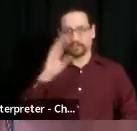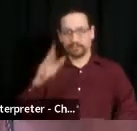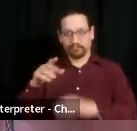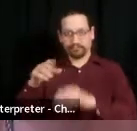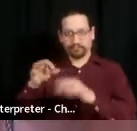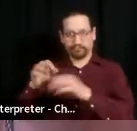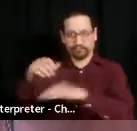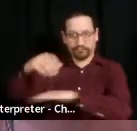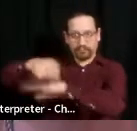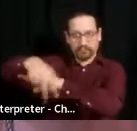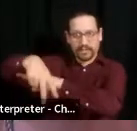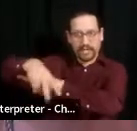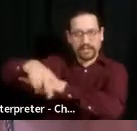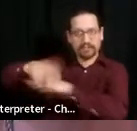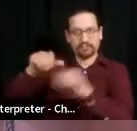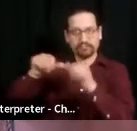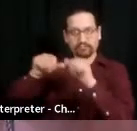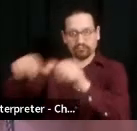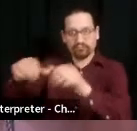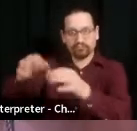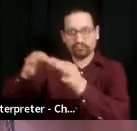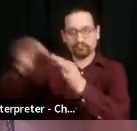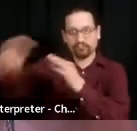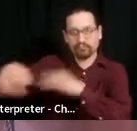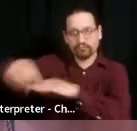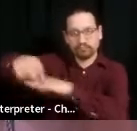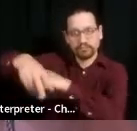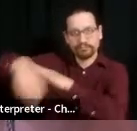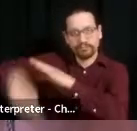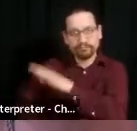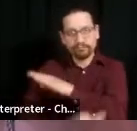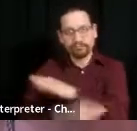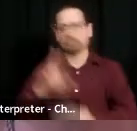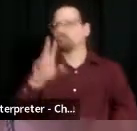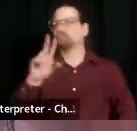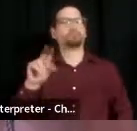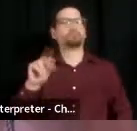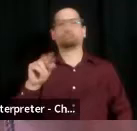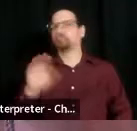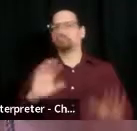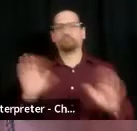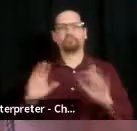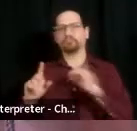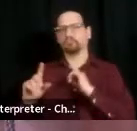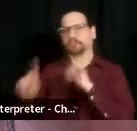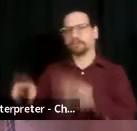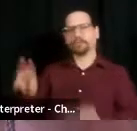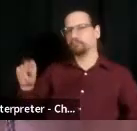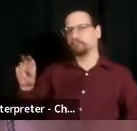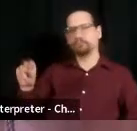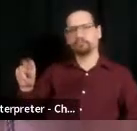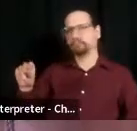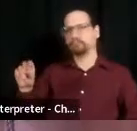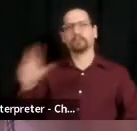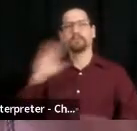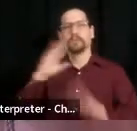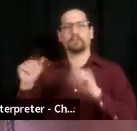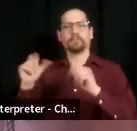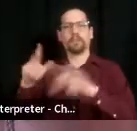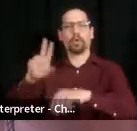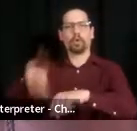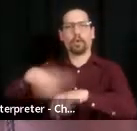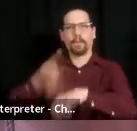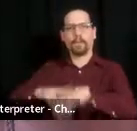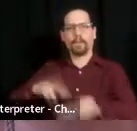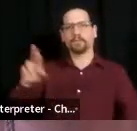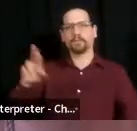will be open in the morning for transportation, and I think that we believe that extra 4 hours is going to allow, when we're talking